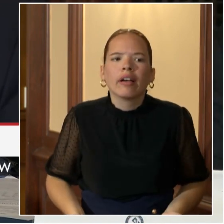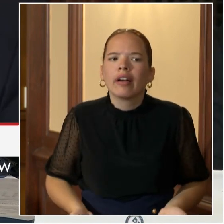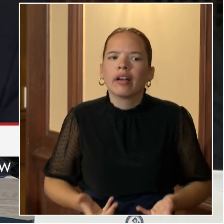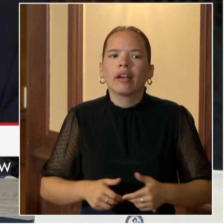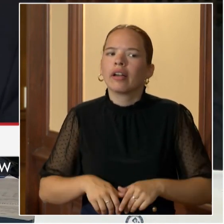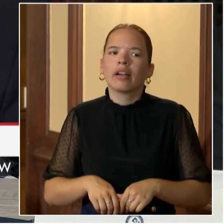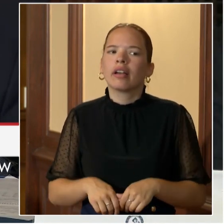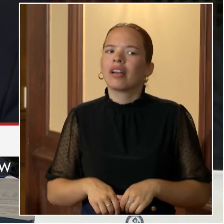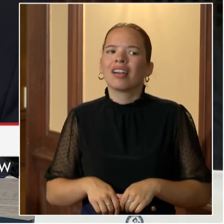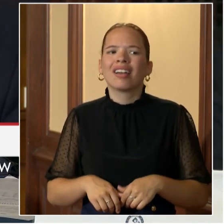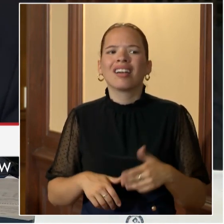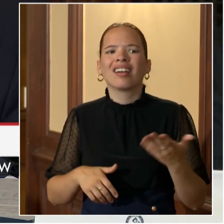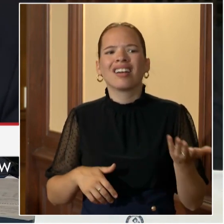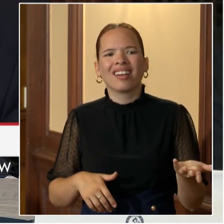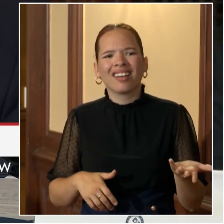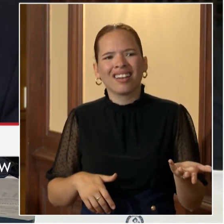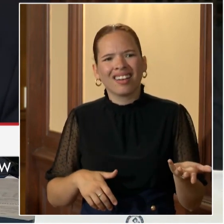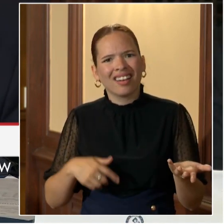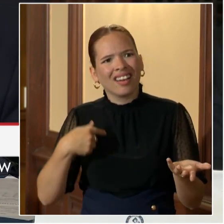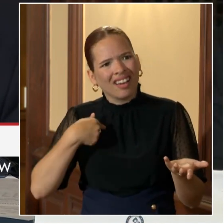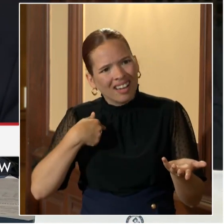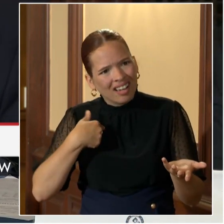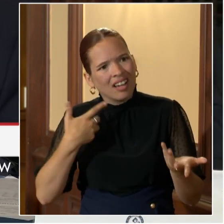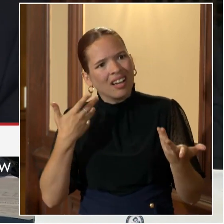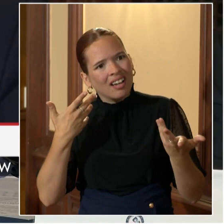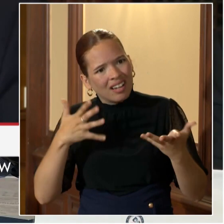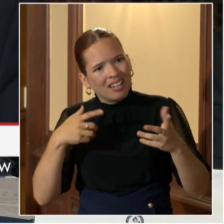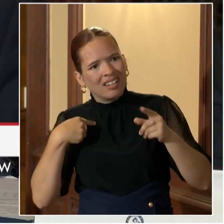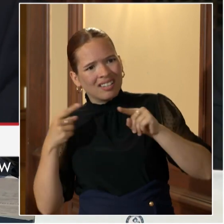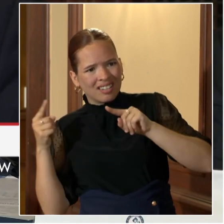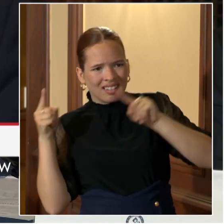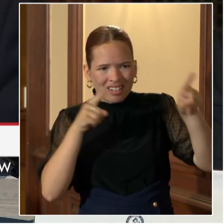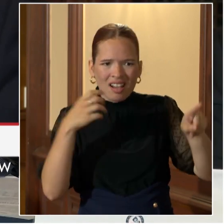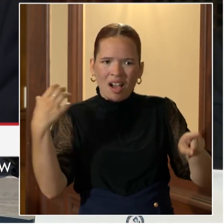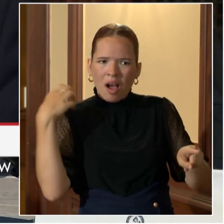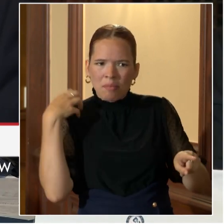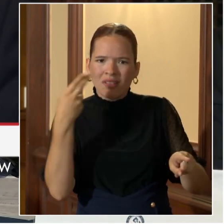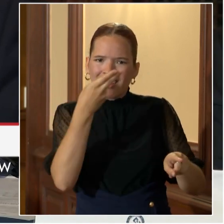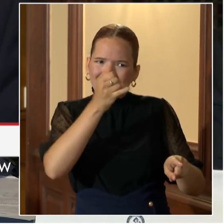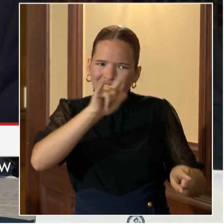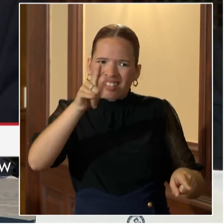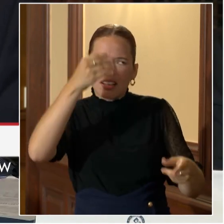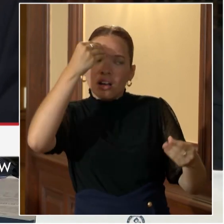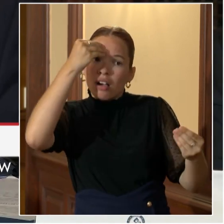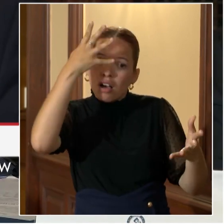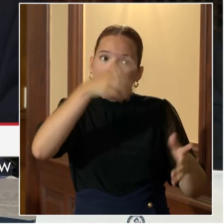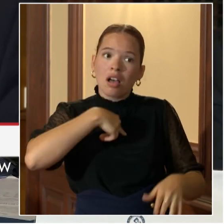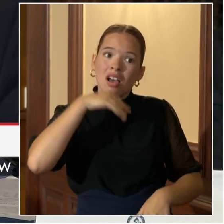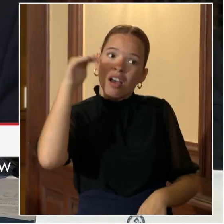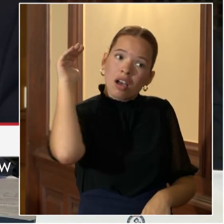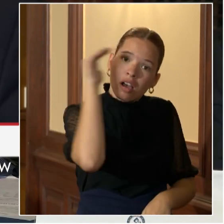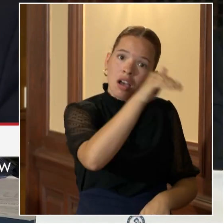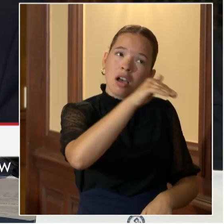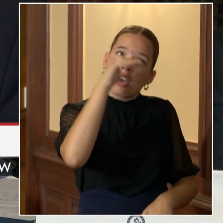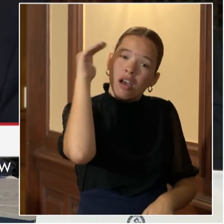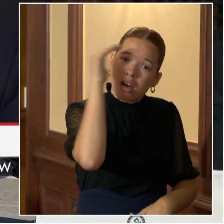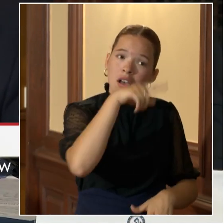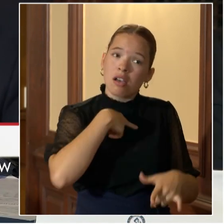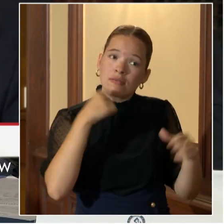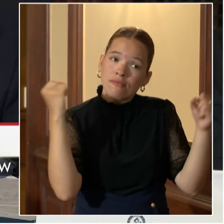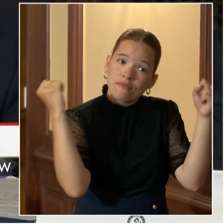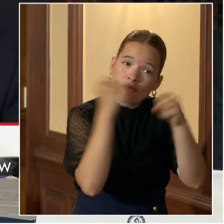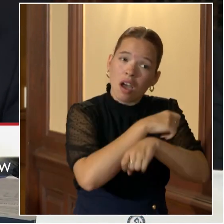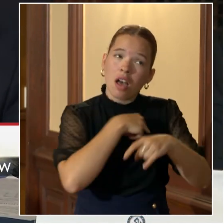care that we pay taxes and fight in wars, all they care about is 2 more Democrats